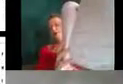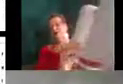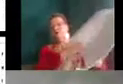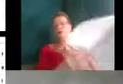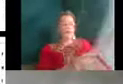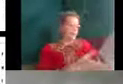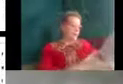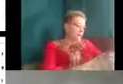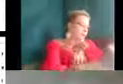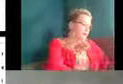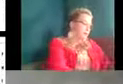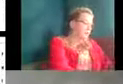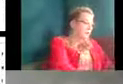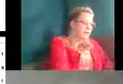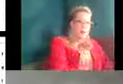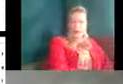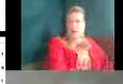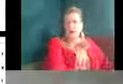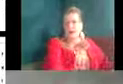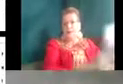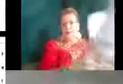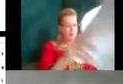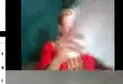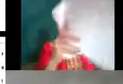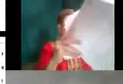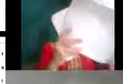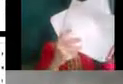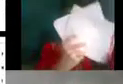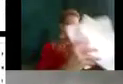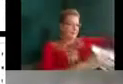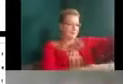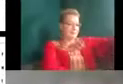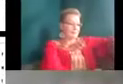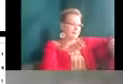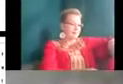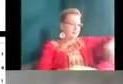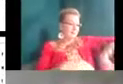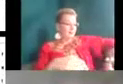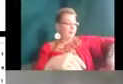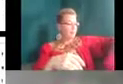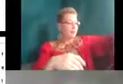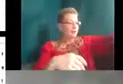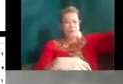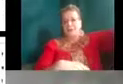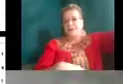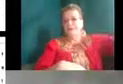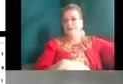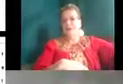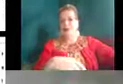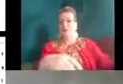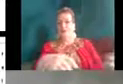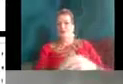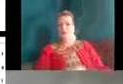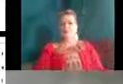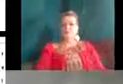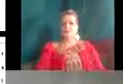and all you have to do is write it out because you know I live and breathe off of my cell phone